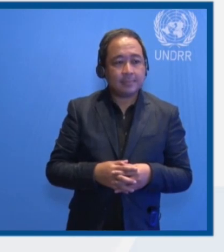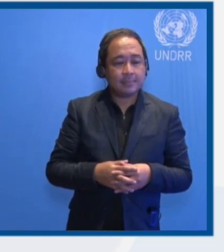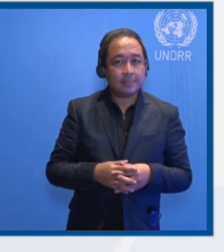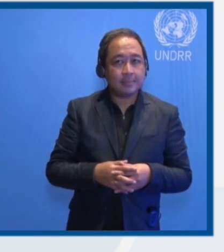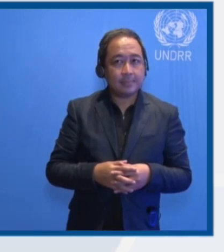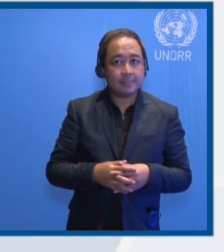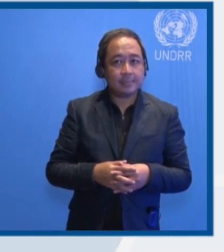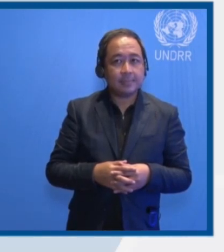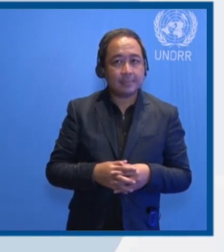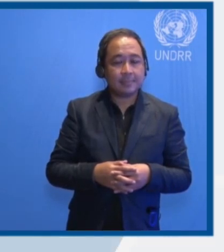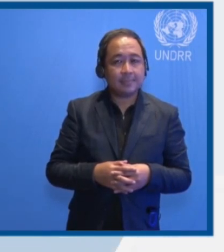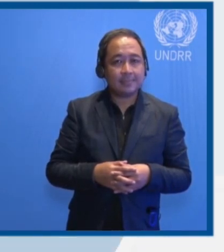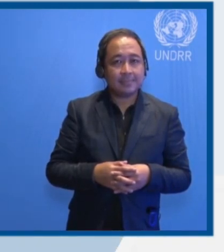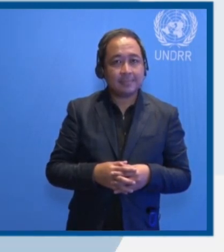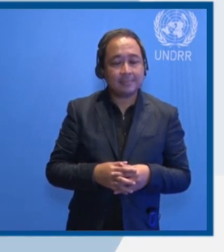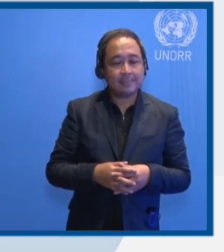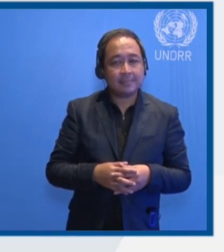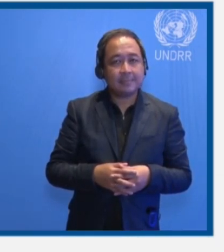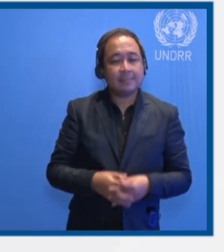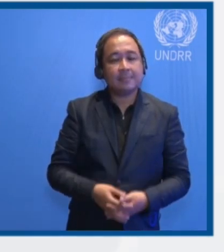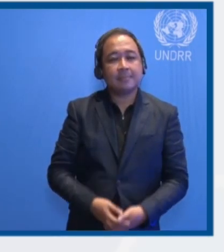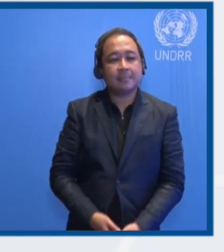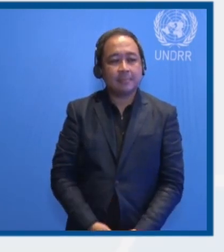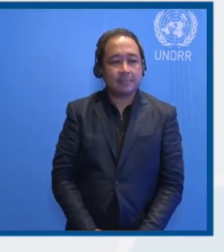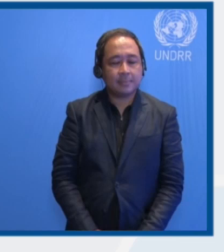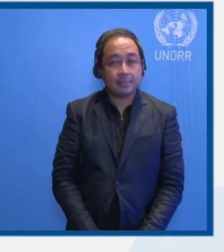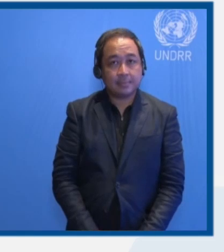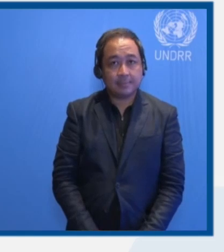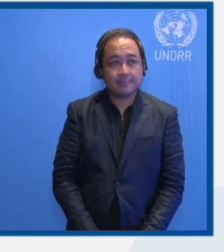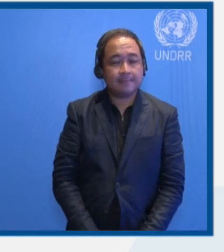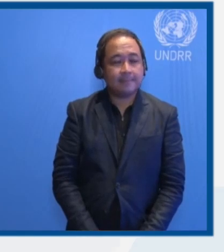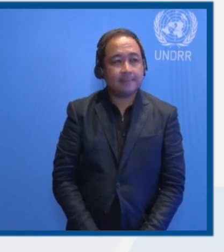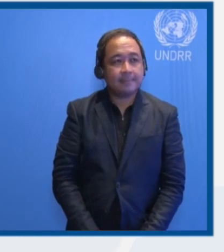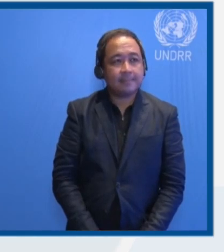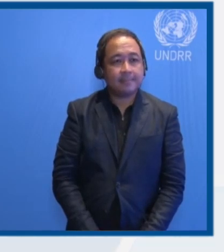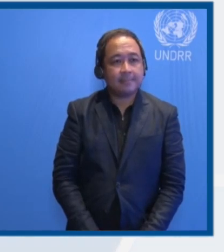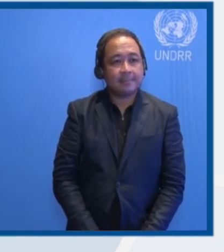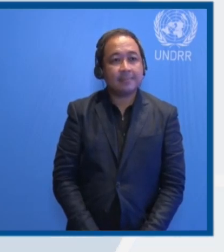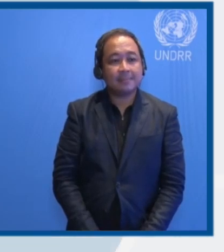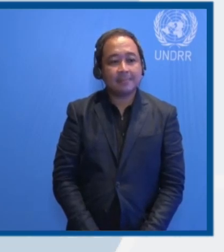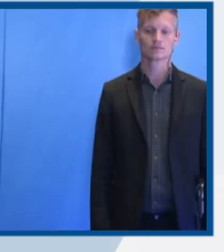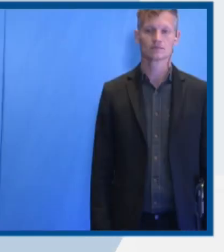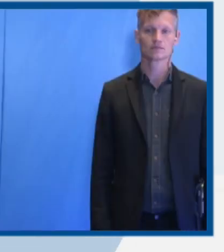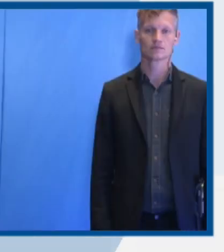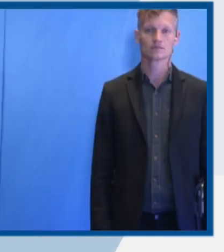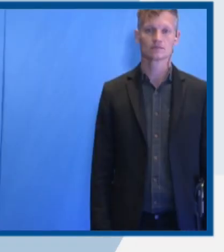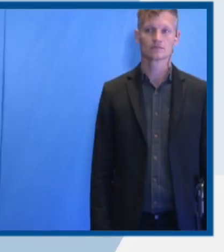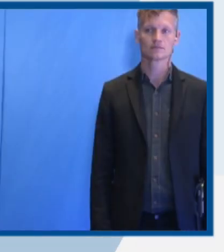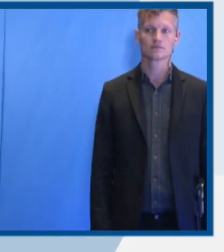of credibility. At this point, I want to invite Ms. Sonja to speak to